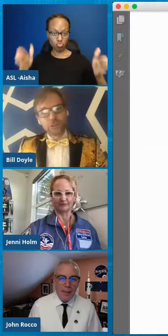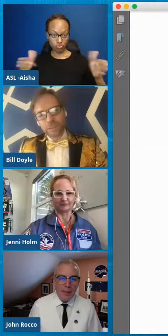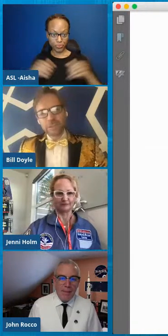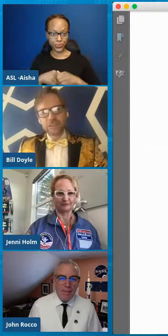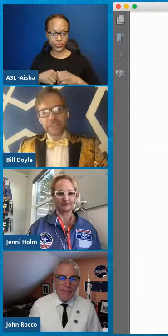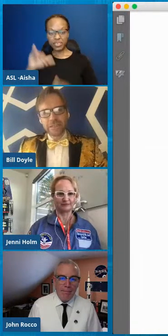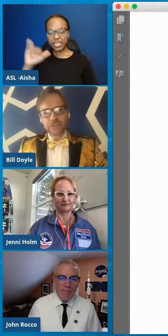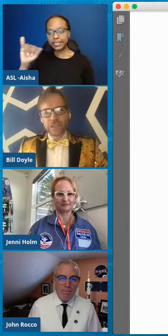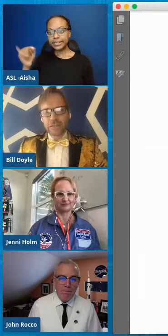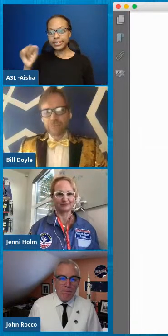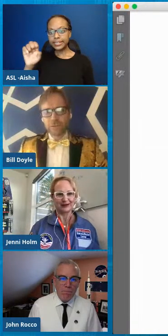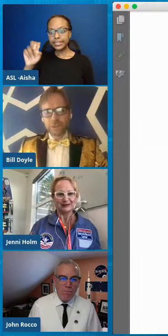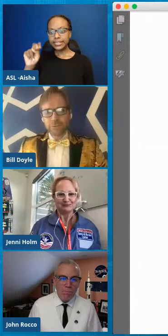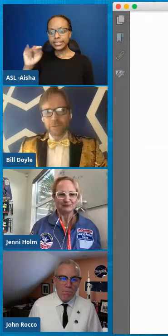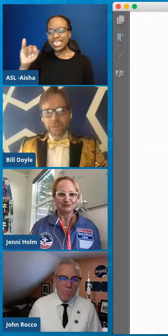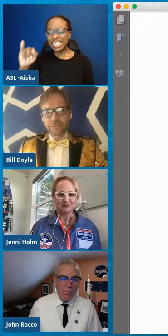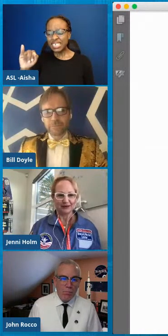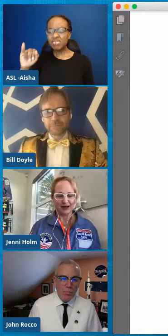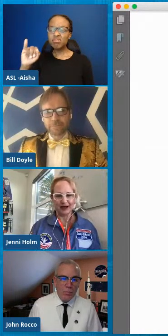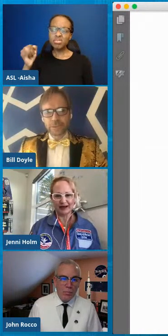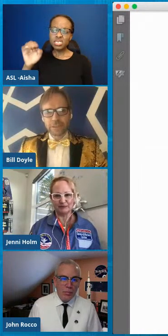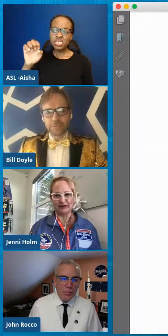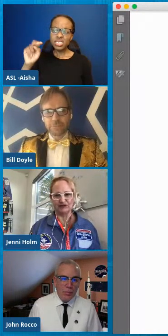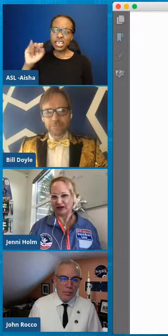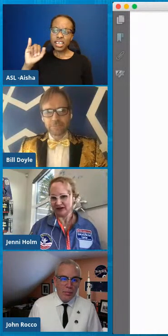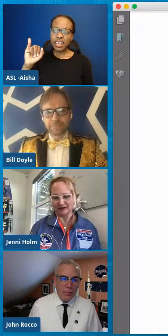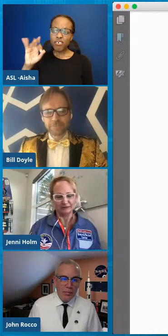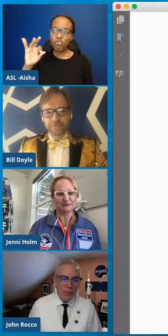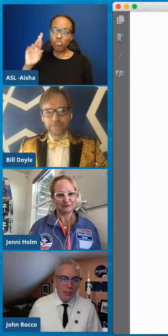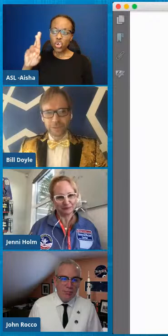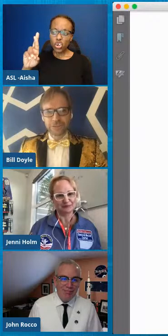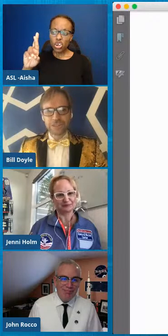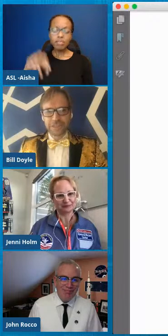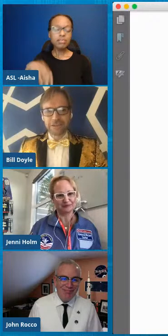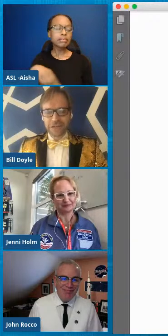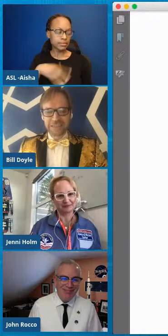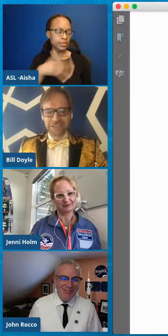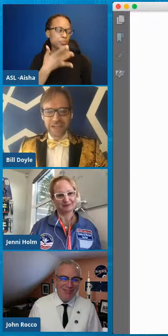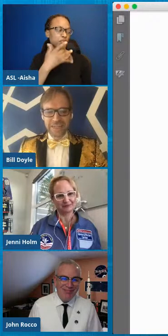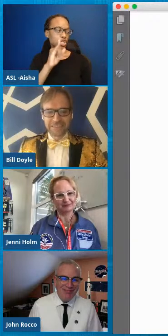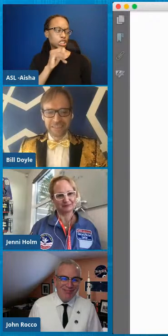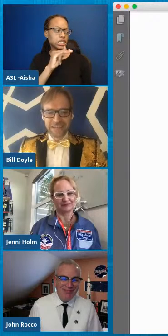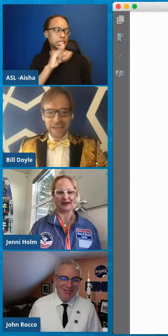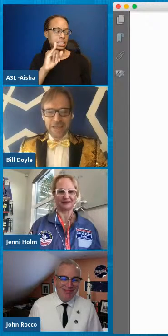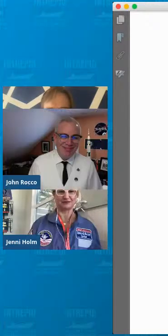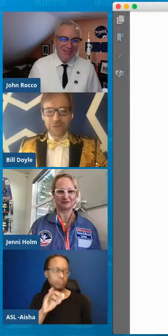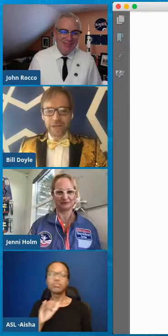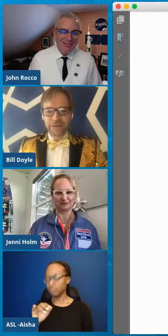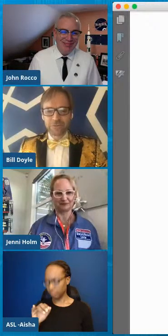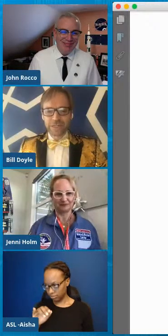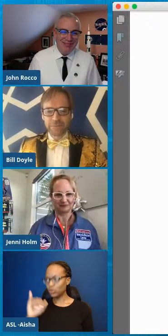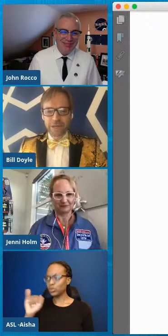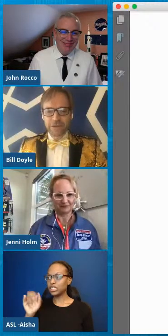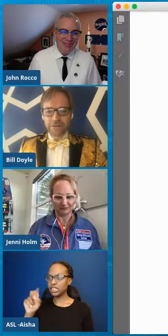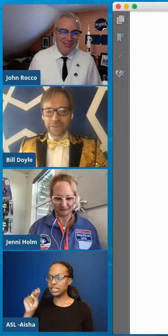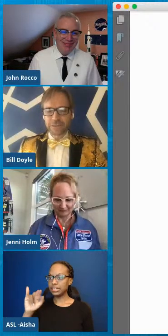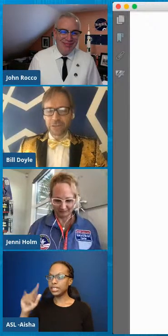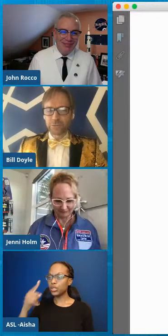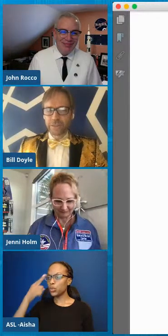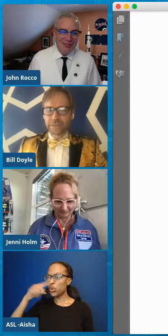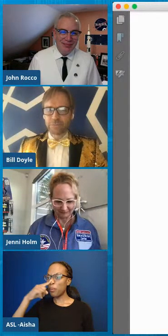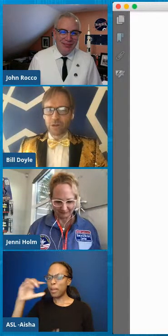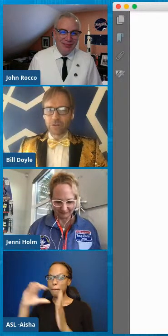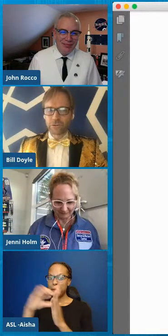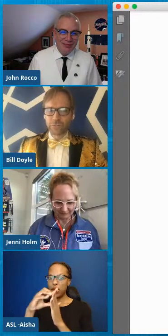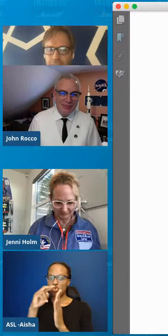Jenny, do you want to be Jenny or Jennifer? Where do we want to go? I am a Jenny. Oh, you're Jenny. Okay, Jenny. Yes. Can you go ahead and read the paragraph that